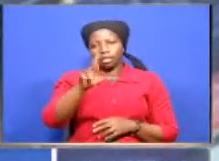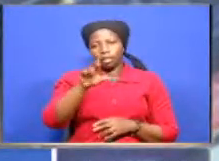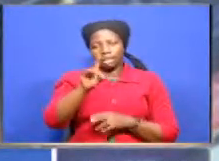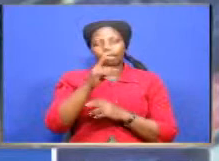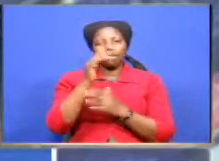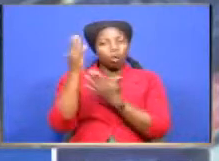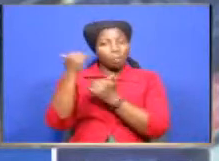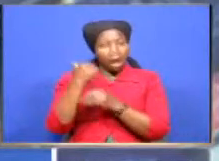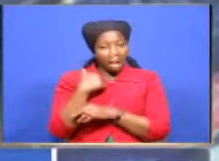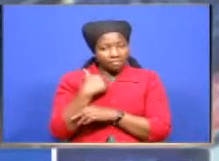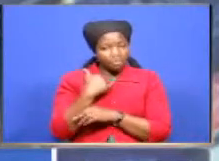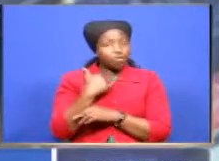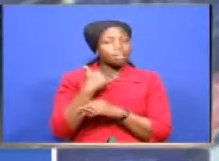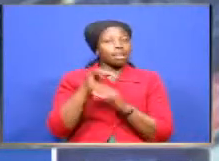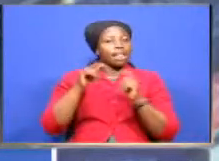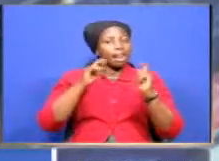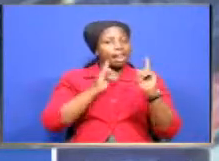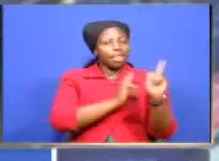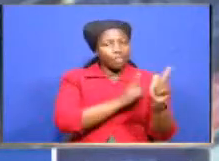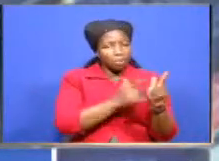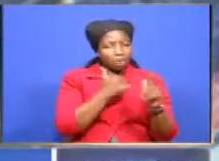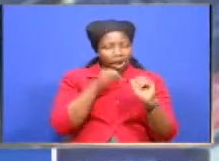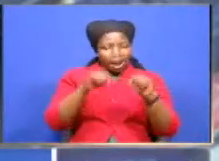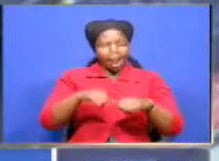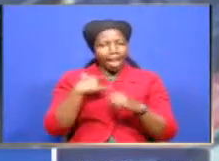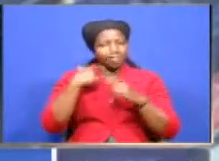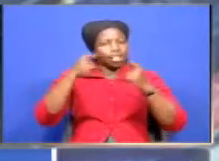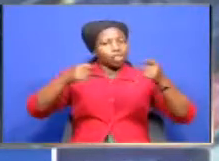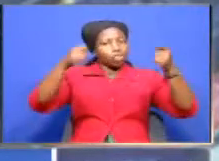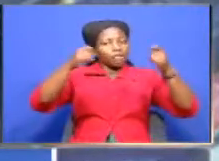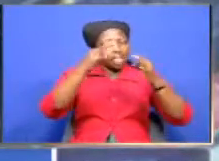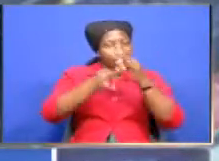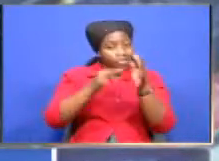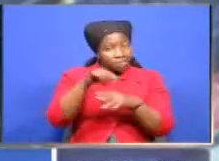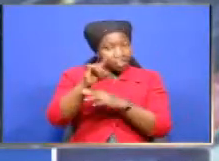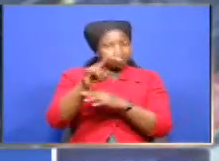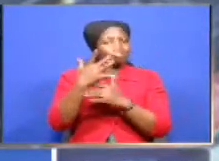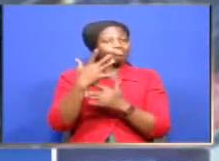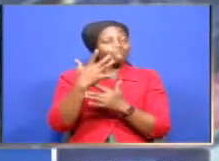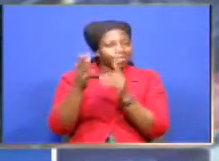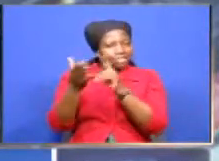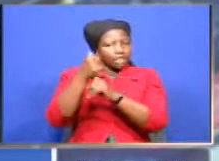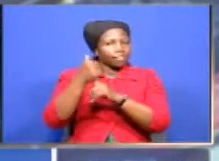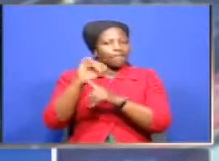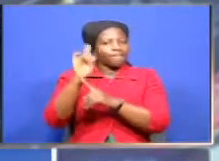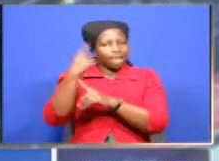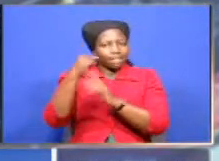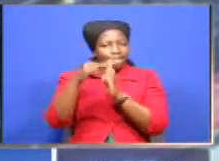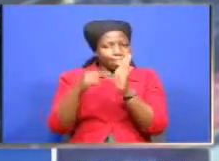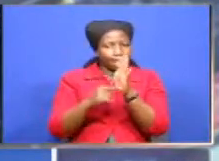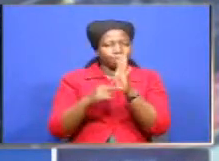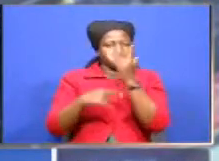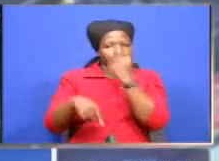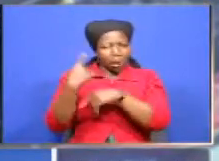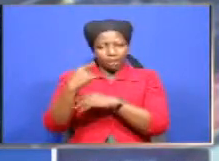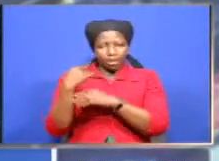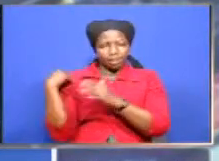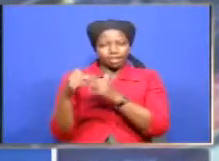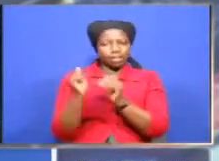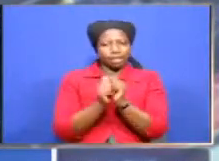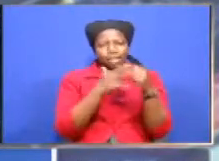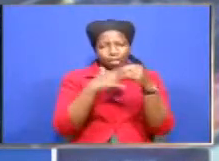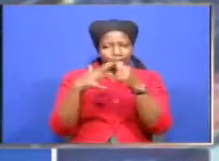Liverpool can have a trophy presentation if they seal a first league title since 1990. Plans for England's top